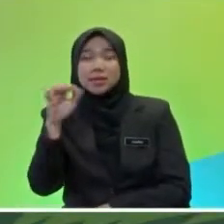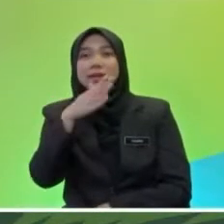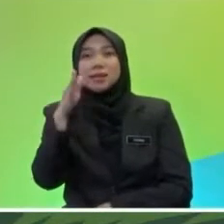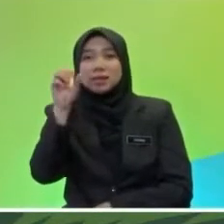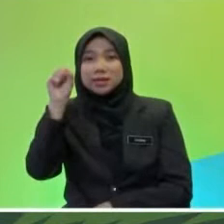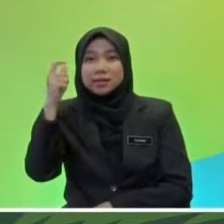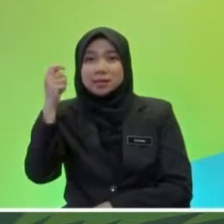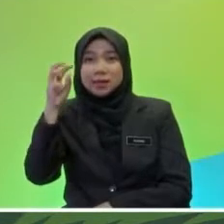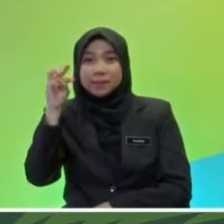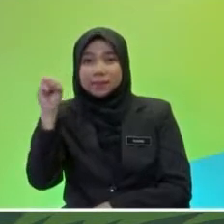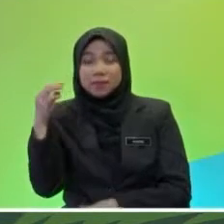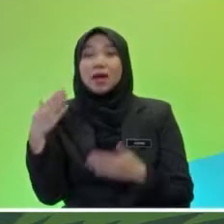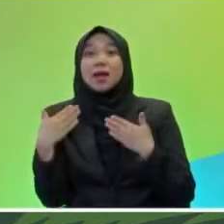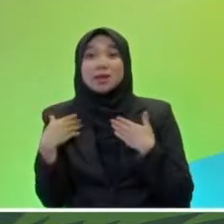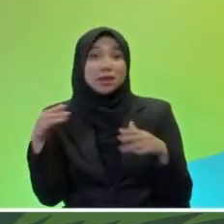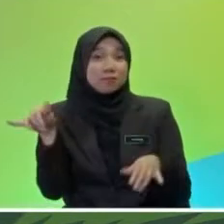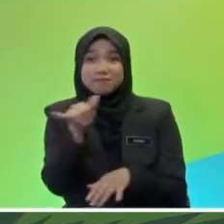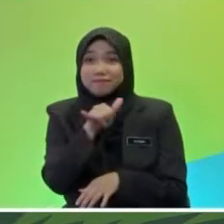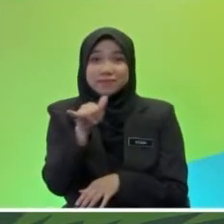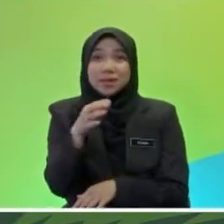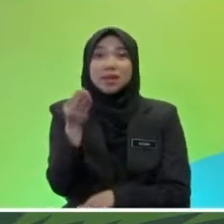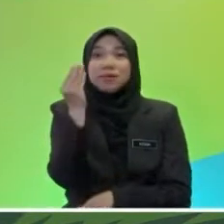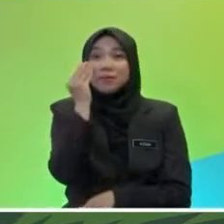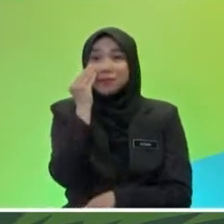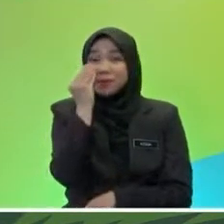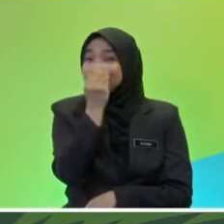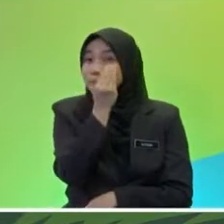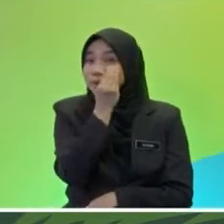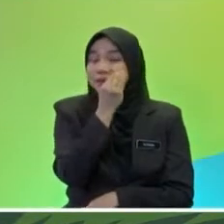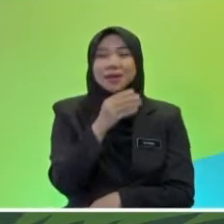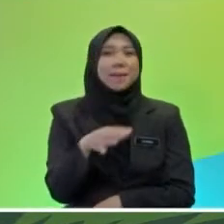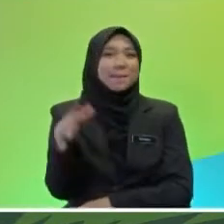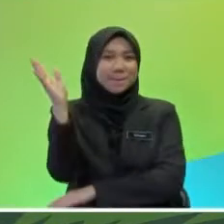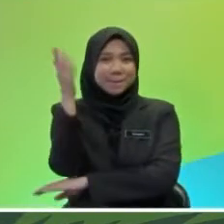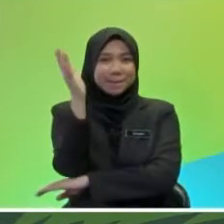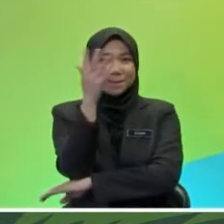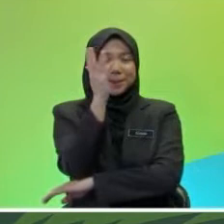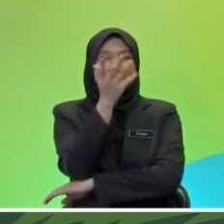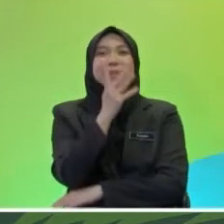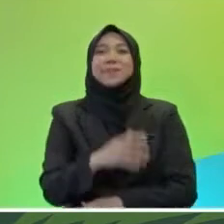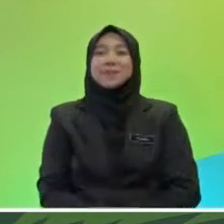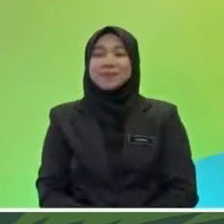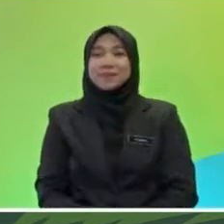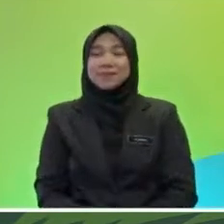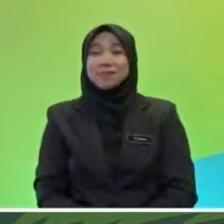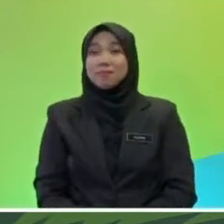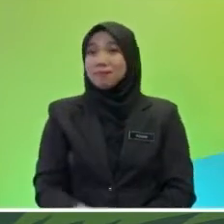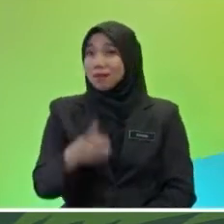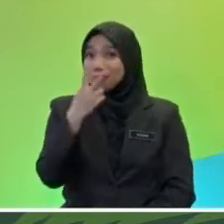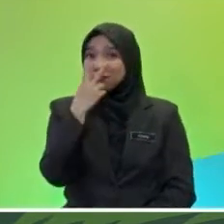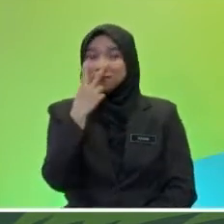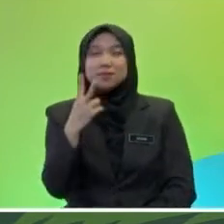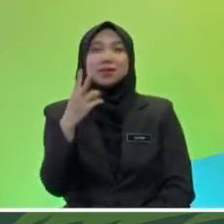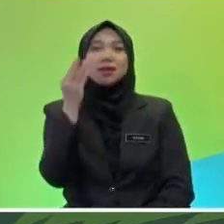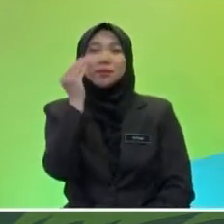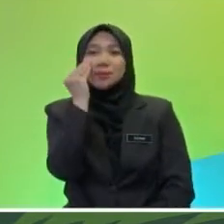are flowering plants, teacher. Yes, that's great. Okay, actually, yes. Actually, well, just now we saw about the